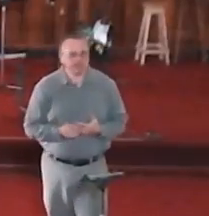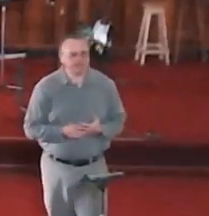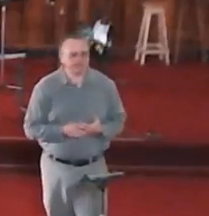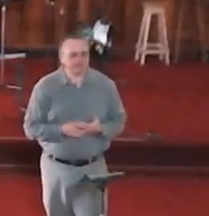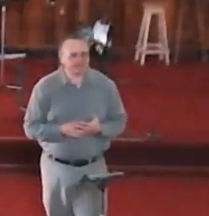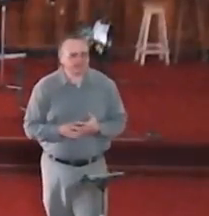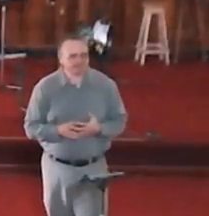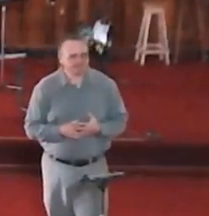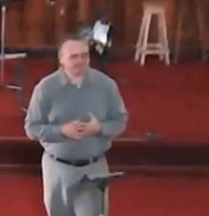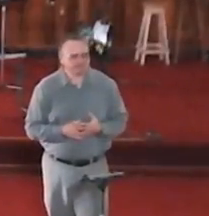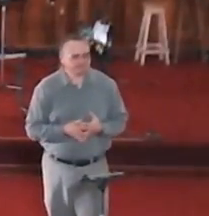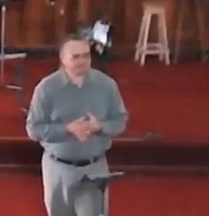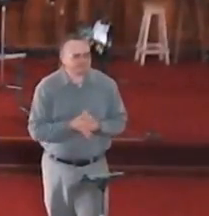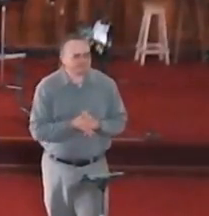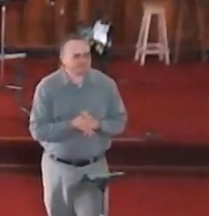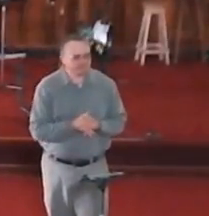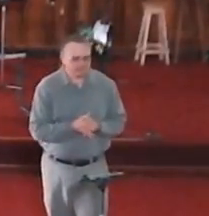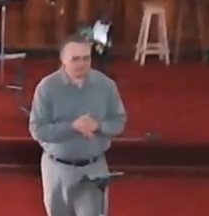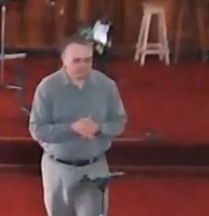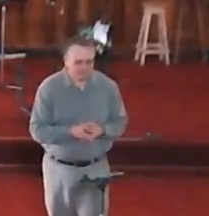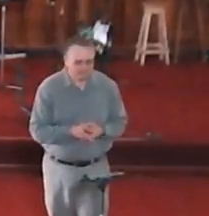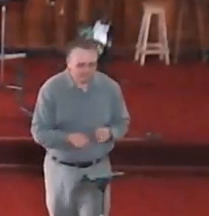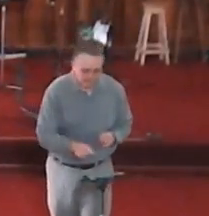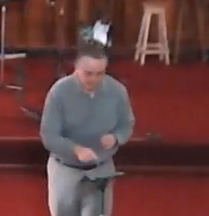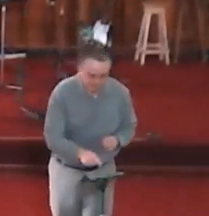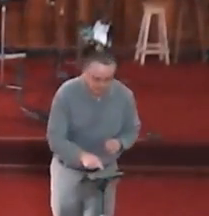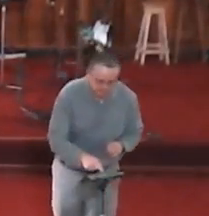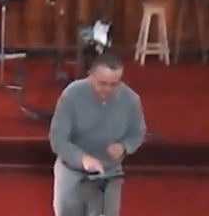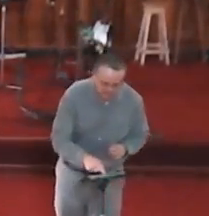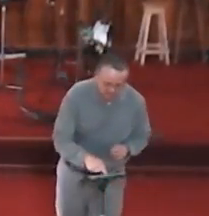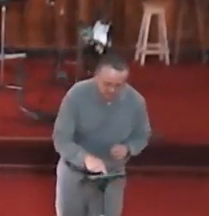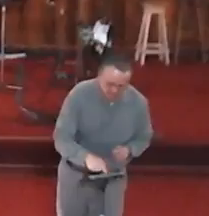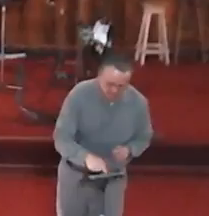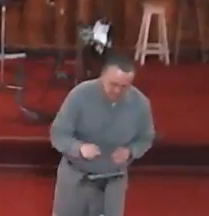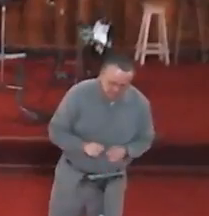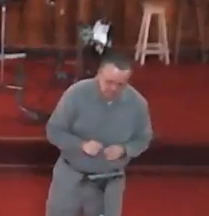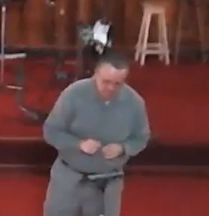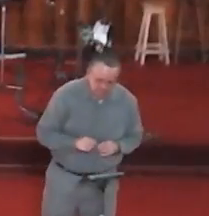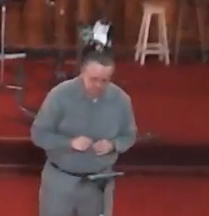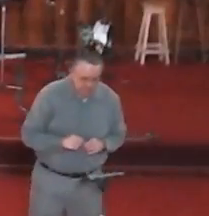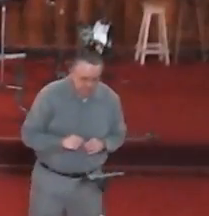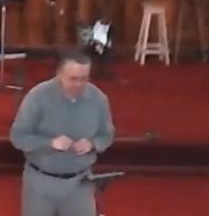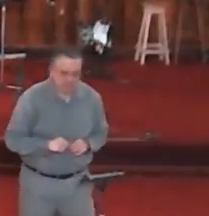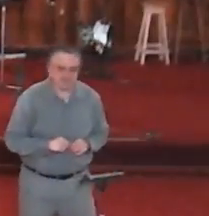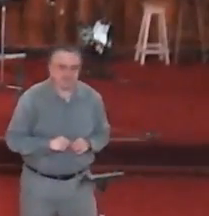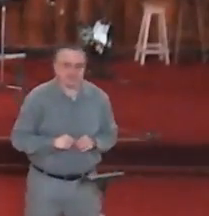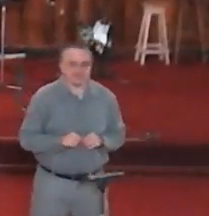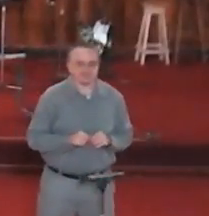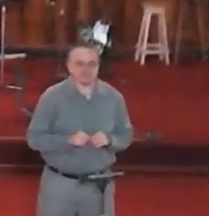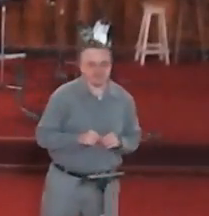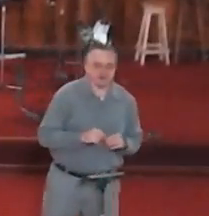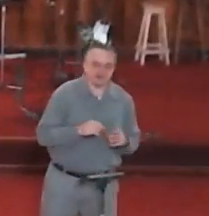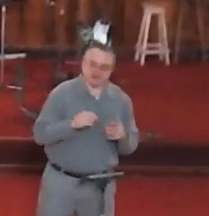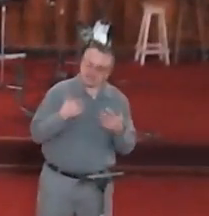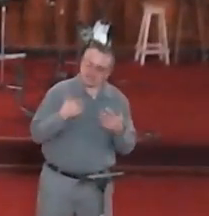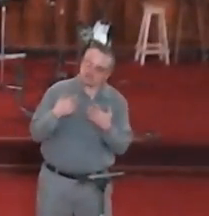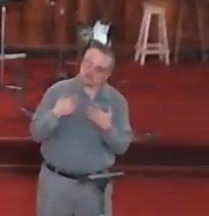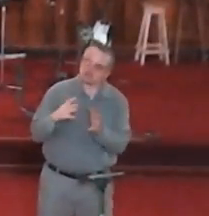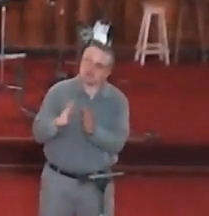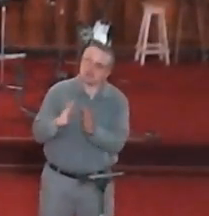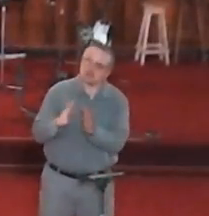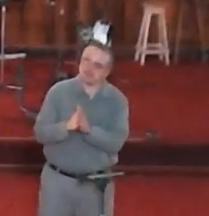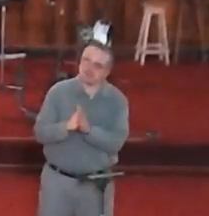quién va a estar? Under whose power will it be? Moisés, cuando él estaba dando